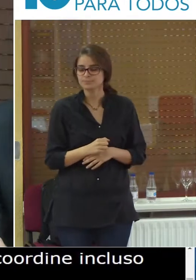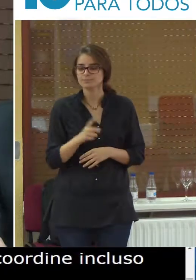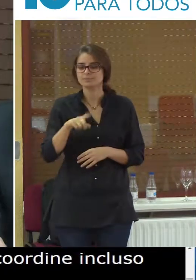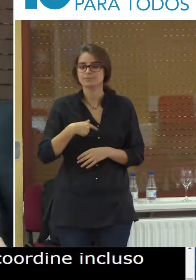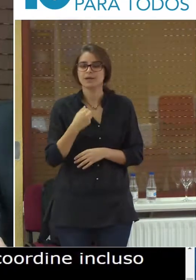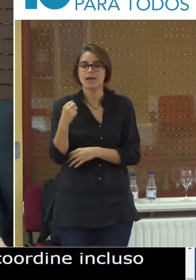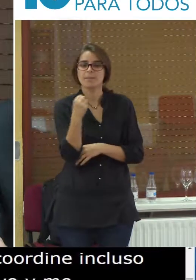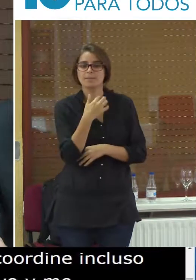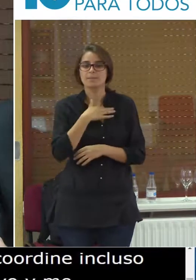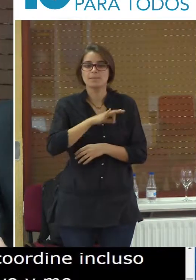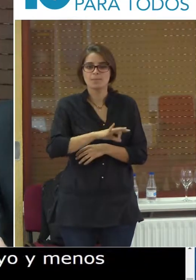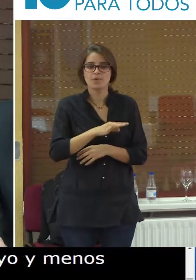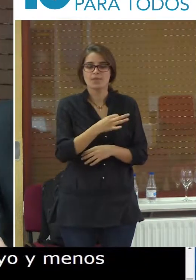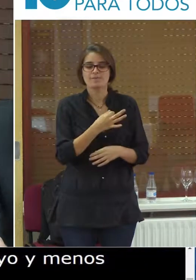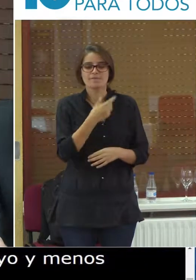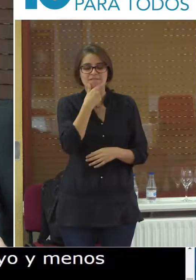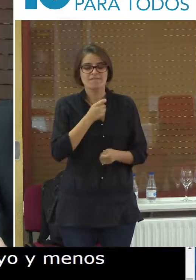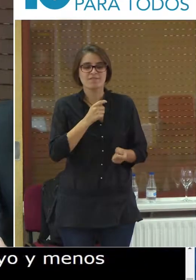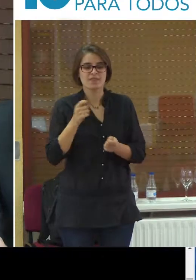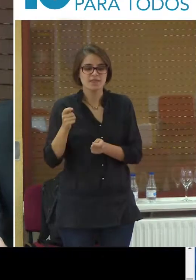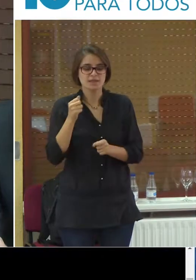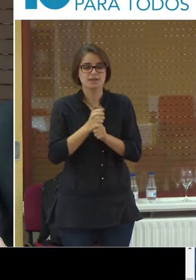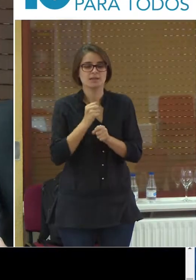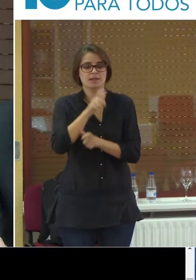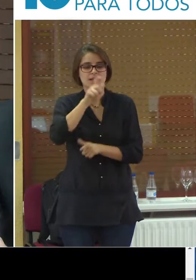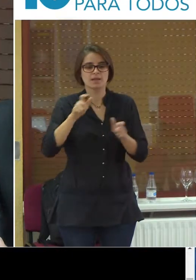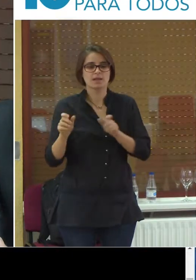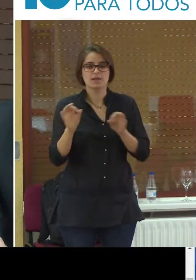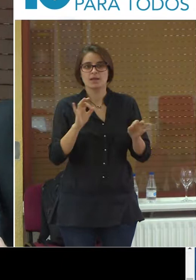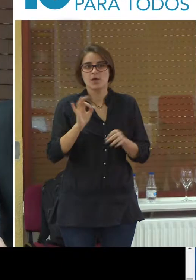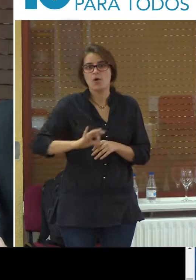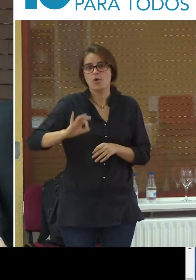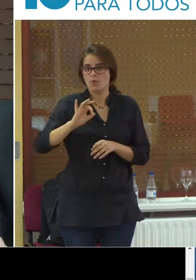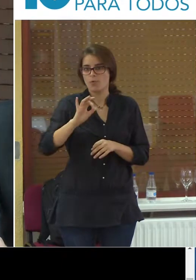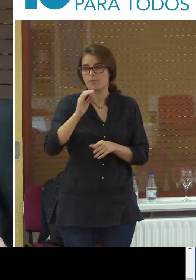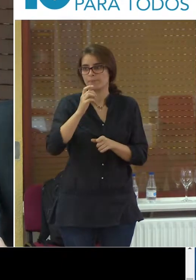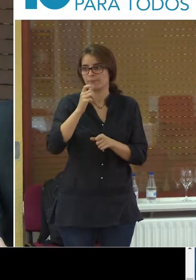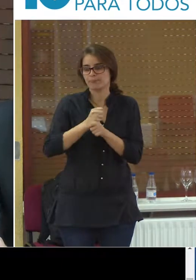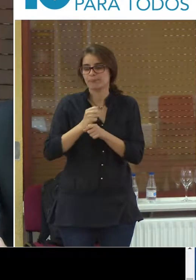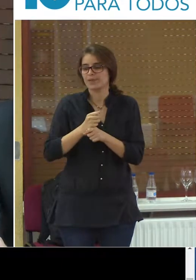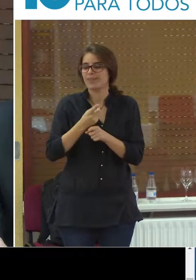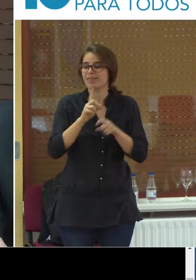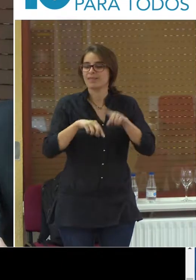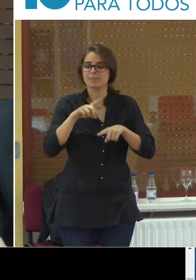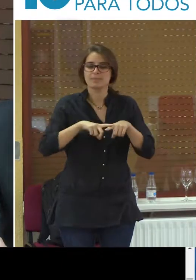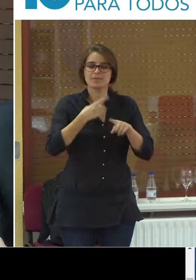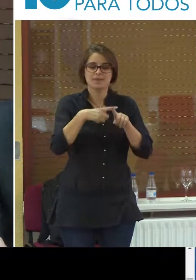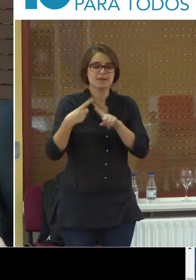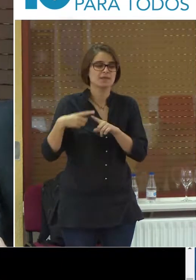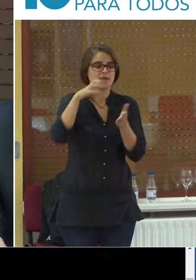serve for the trainers at each center of employment,